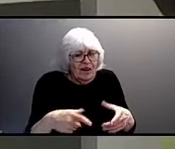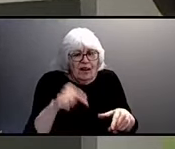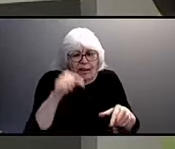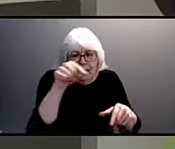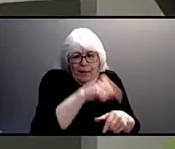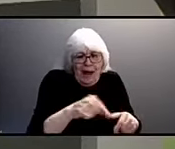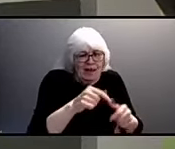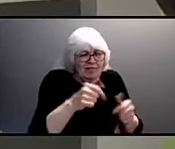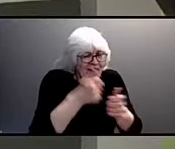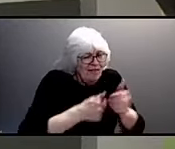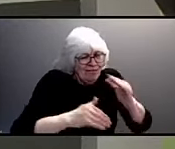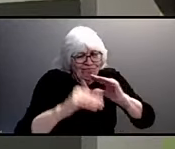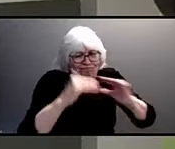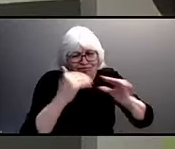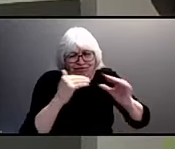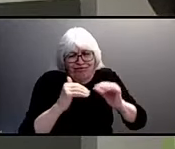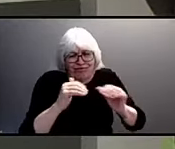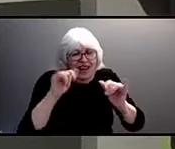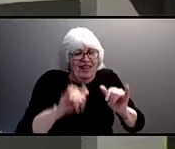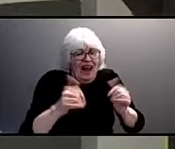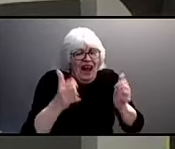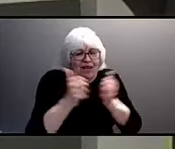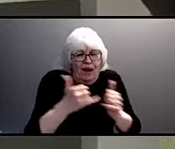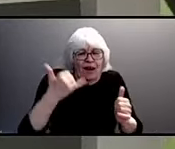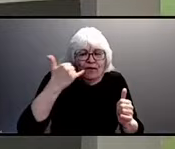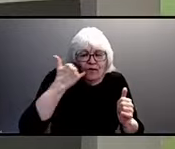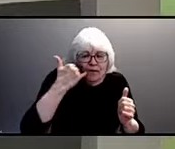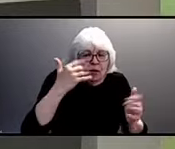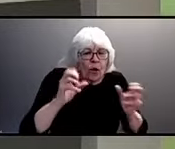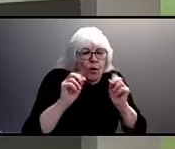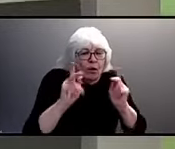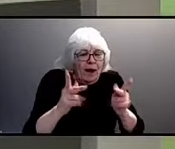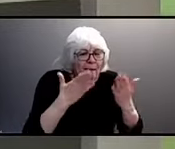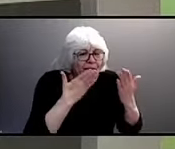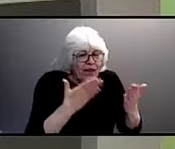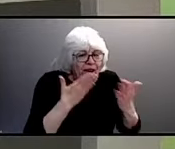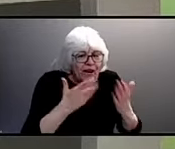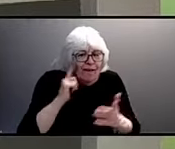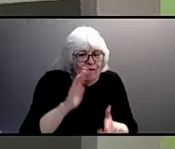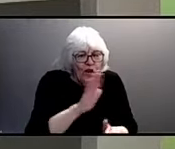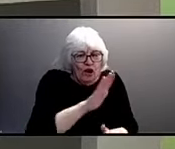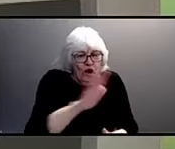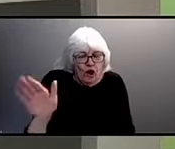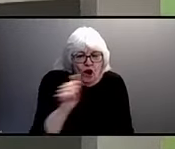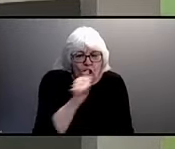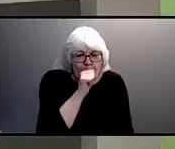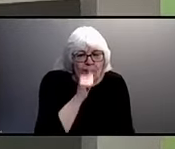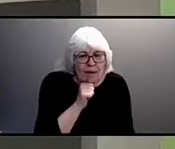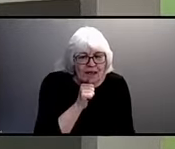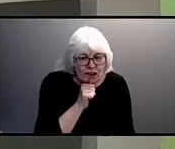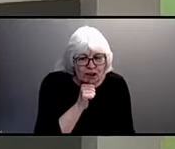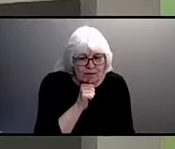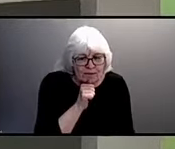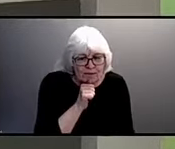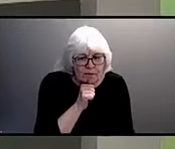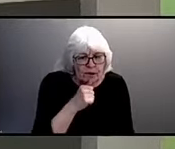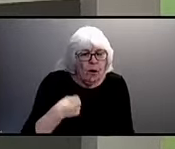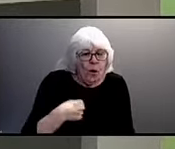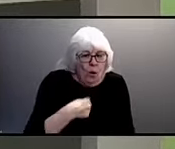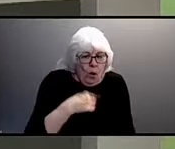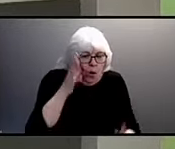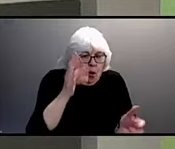with questions over the phone today. So thanks very much for your patience, and we'll make sure we follow up with you promptly.